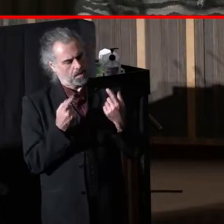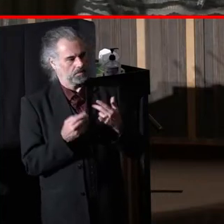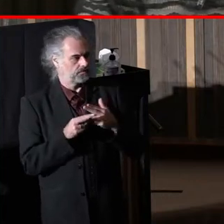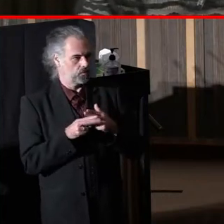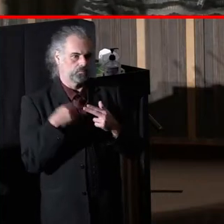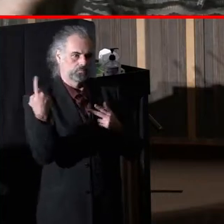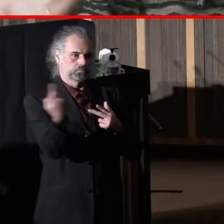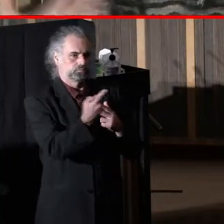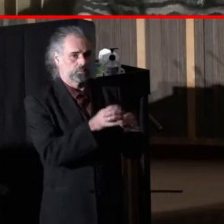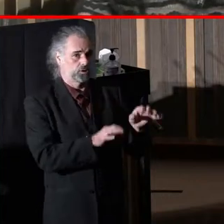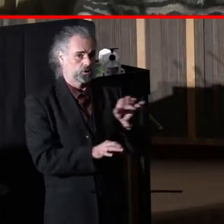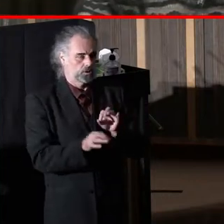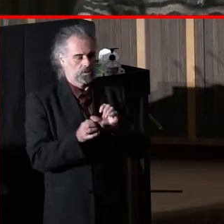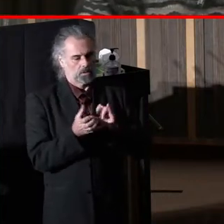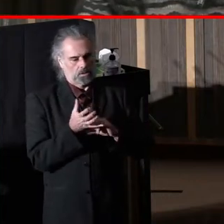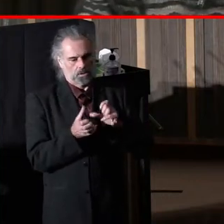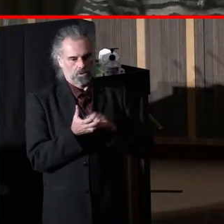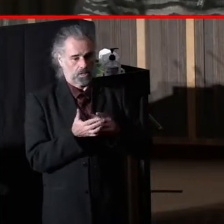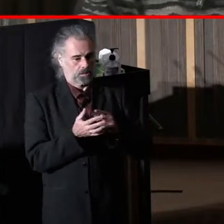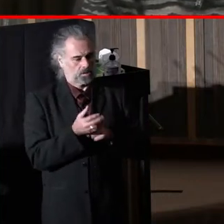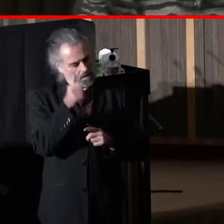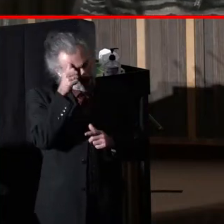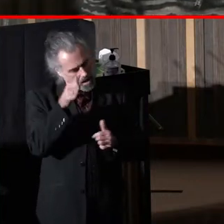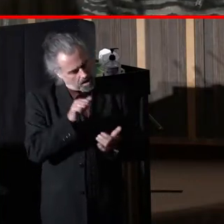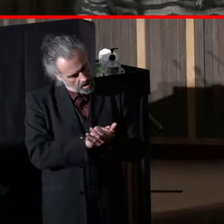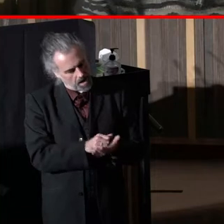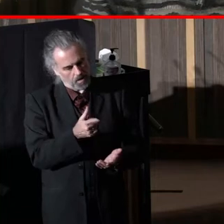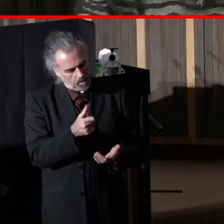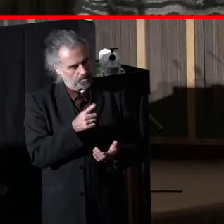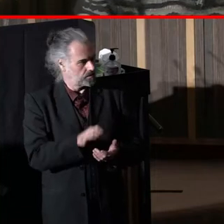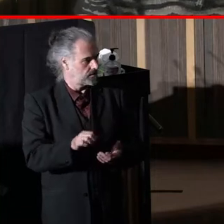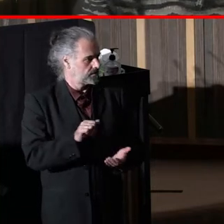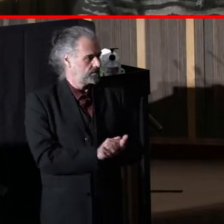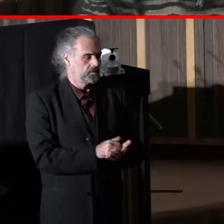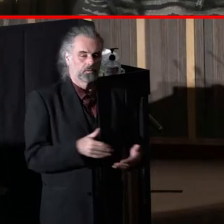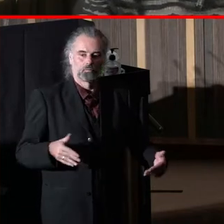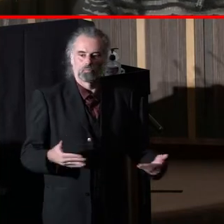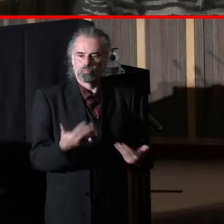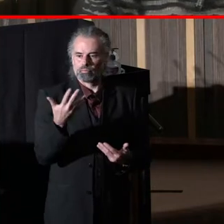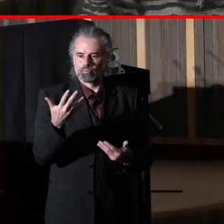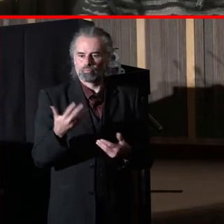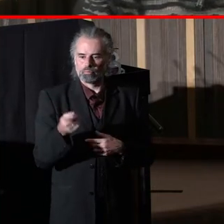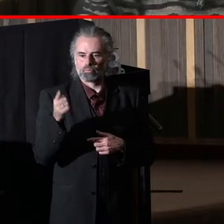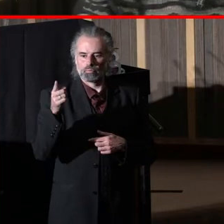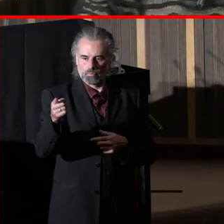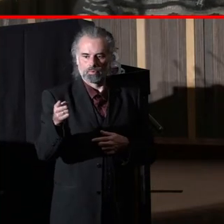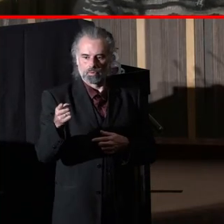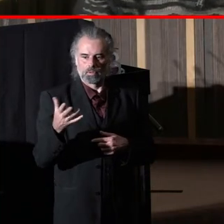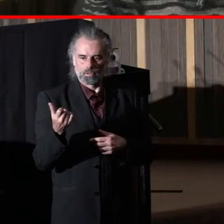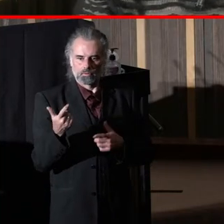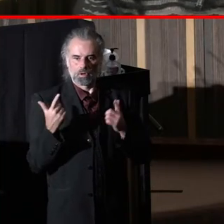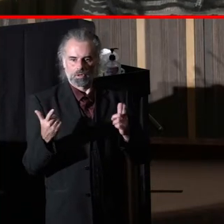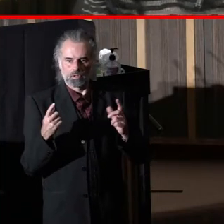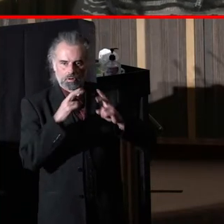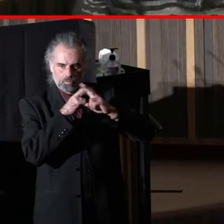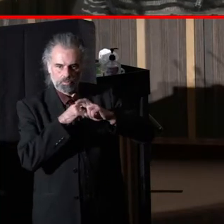so that they know what works and what doesn't. They keep doing the same old thing. There's a All right.